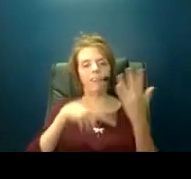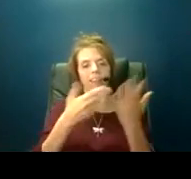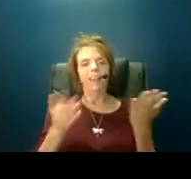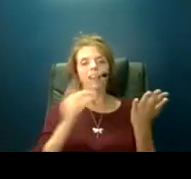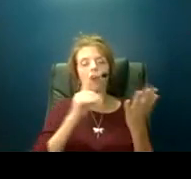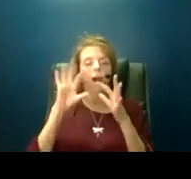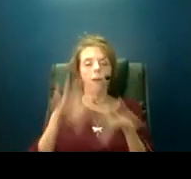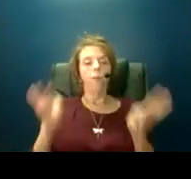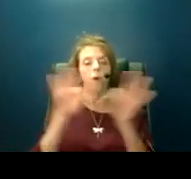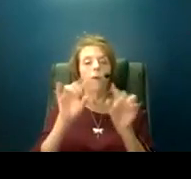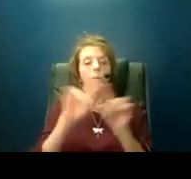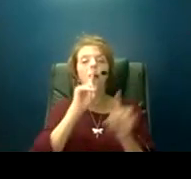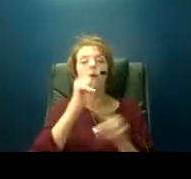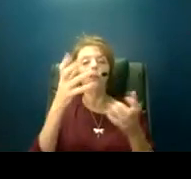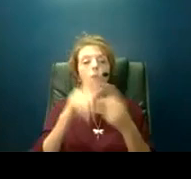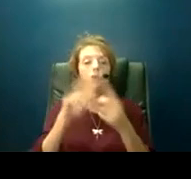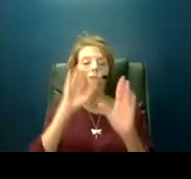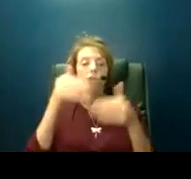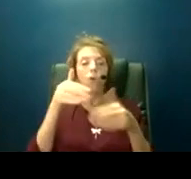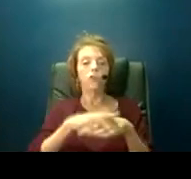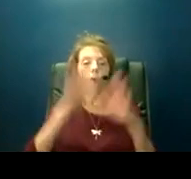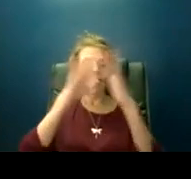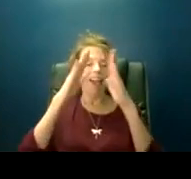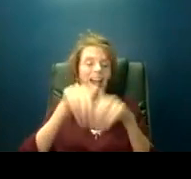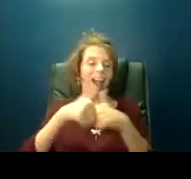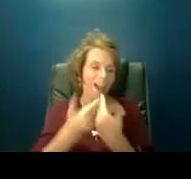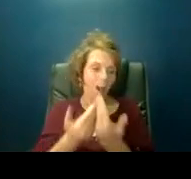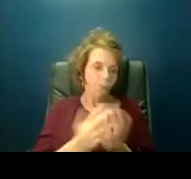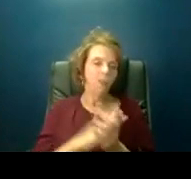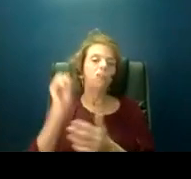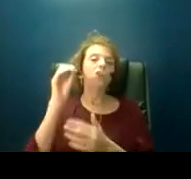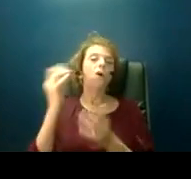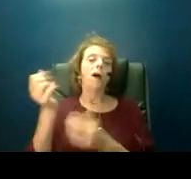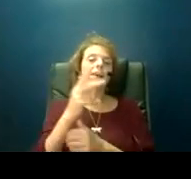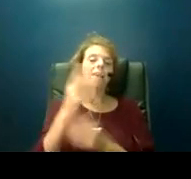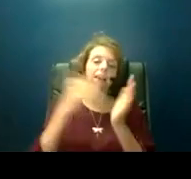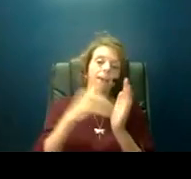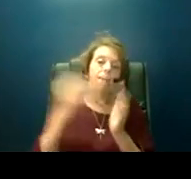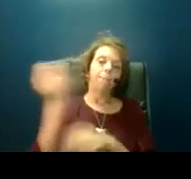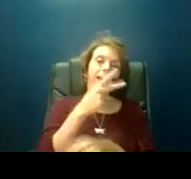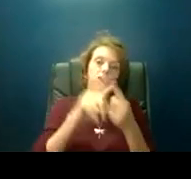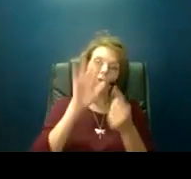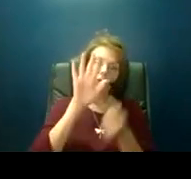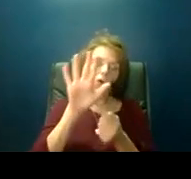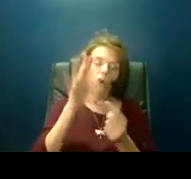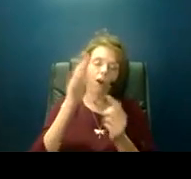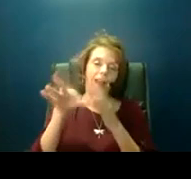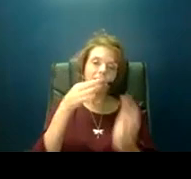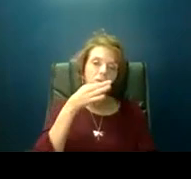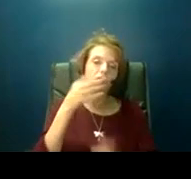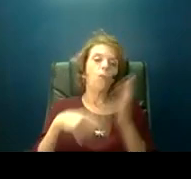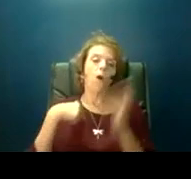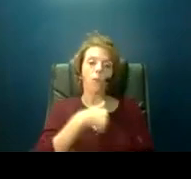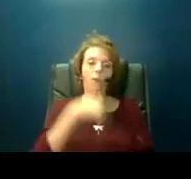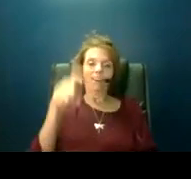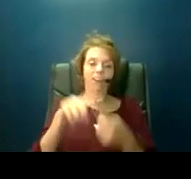I really want to focus on how. So again, back to you guys and your expertise, what we need to do is